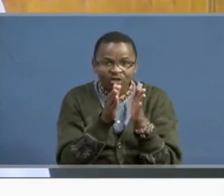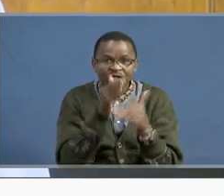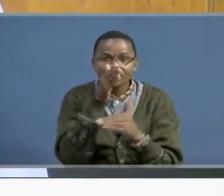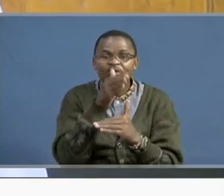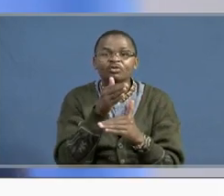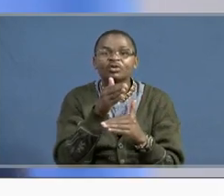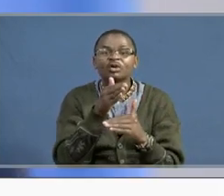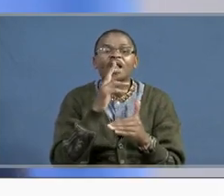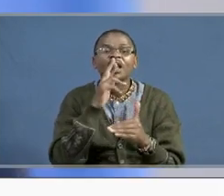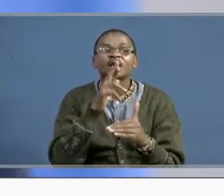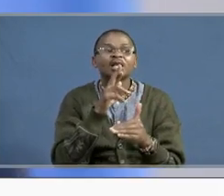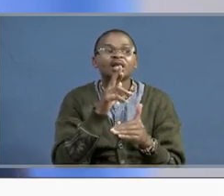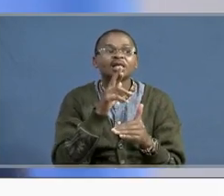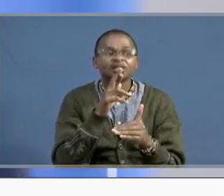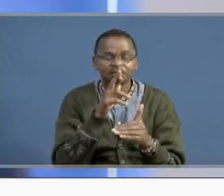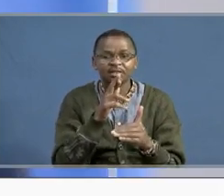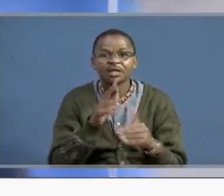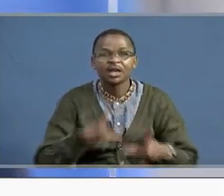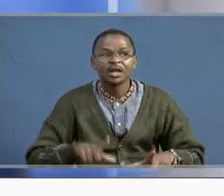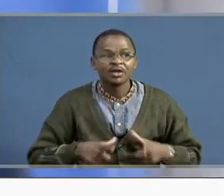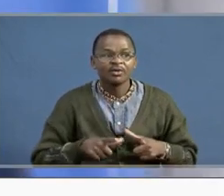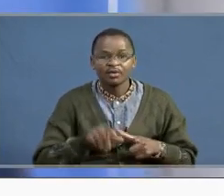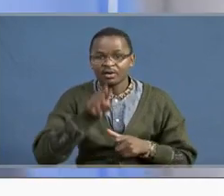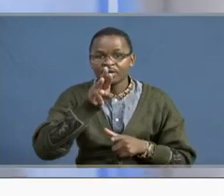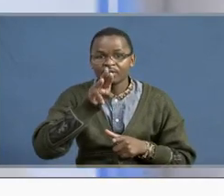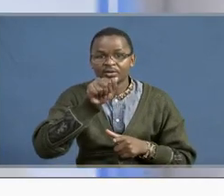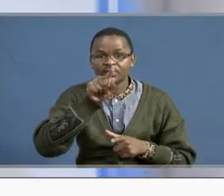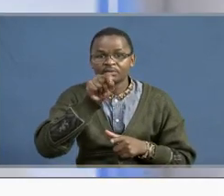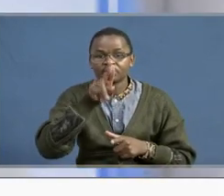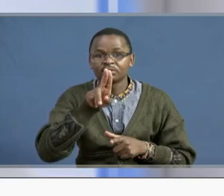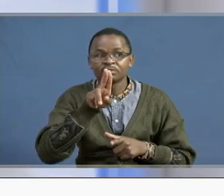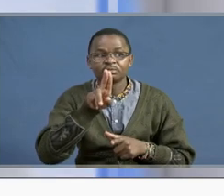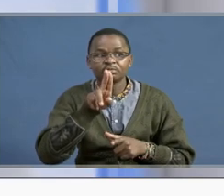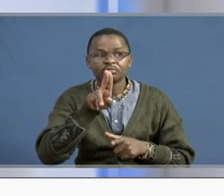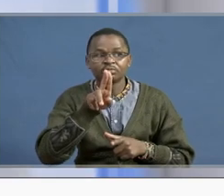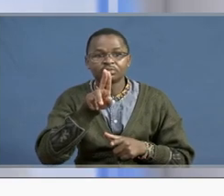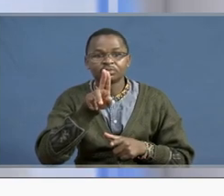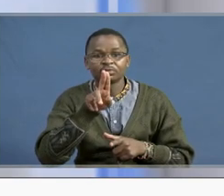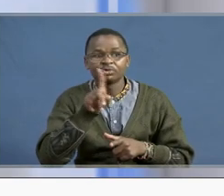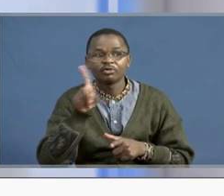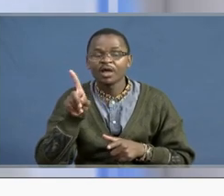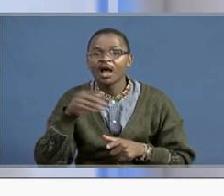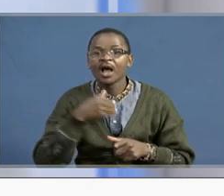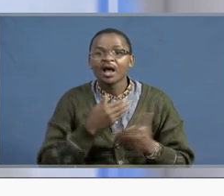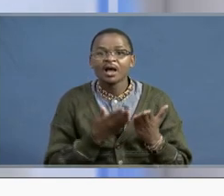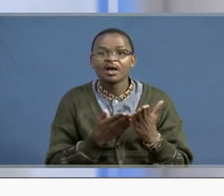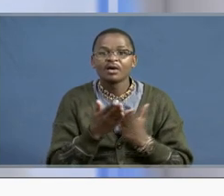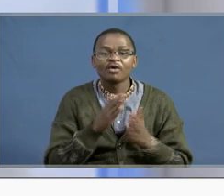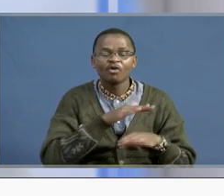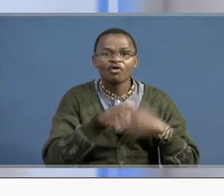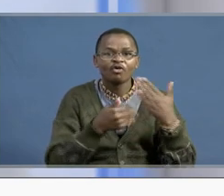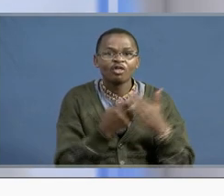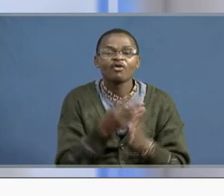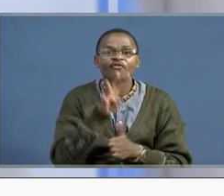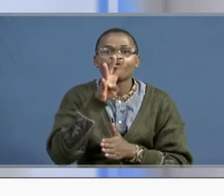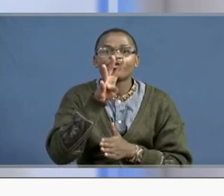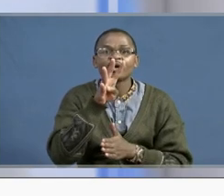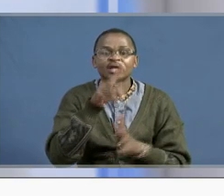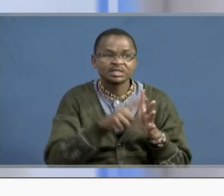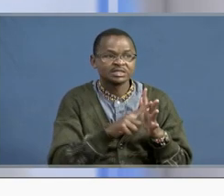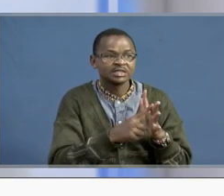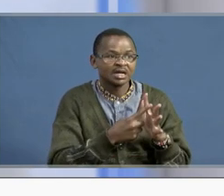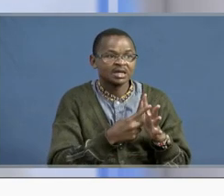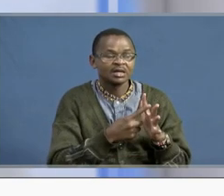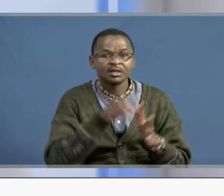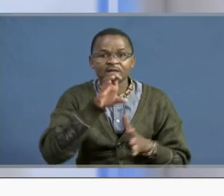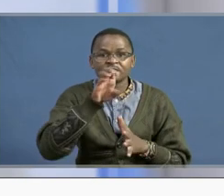regret in life. Matu Wamai, who's 79 years, like Muthaura, Wamai served under all the four presidents, starting out